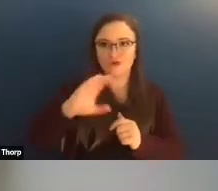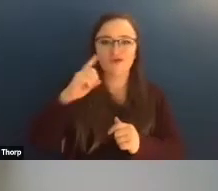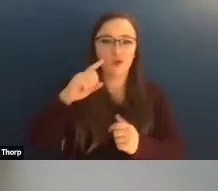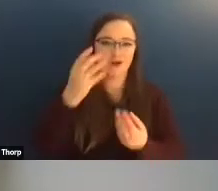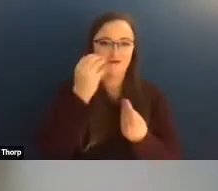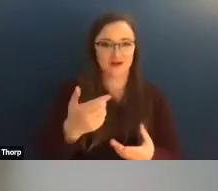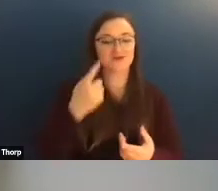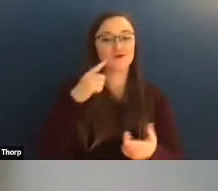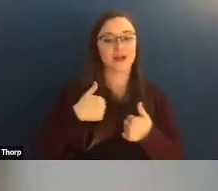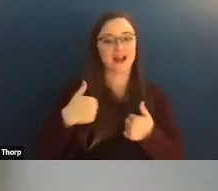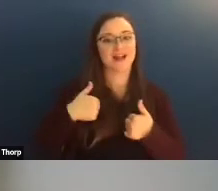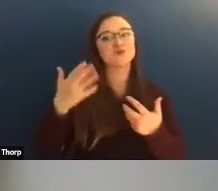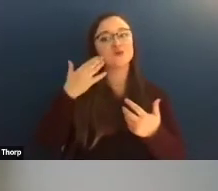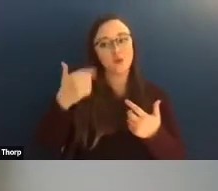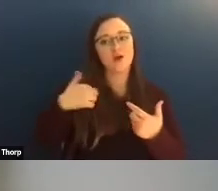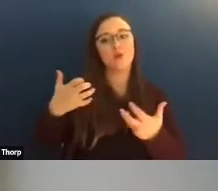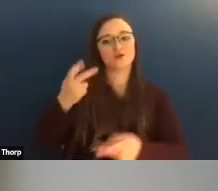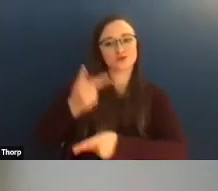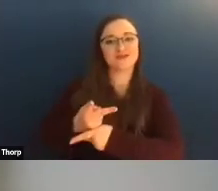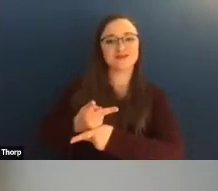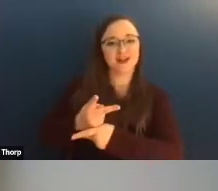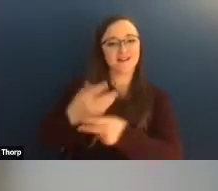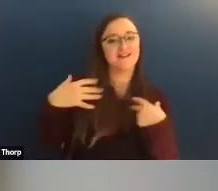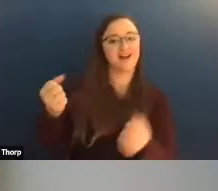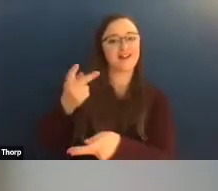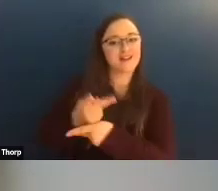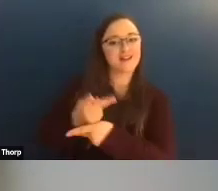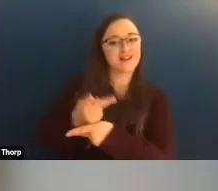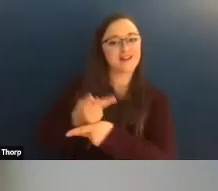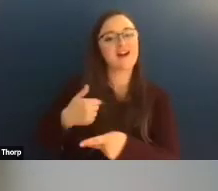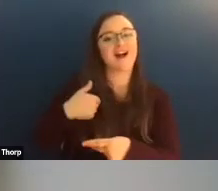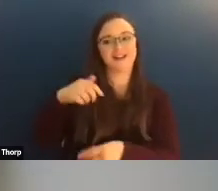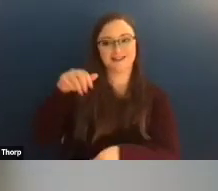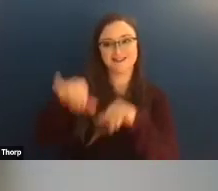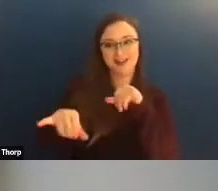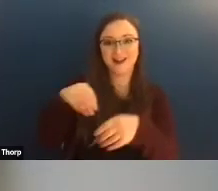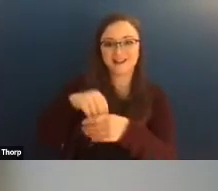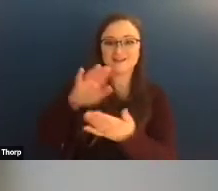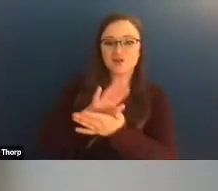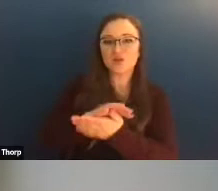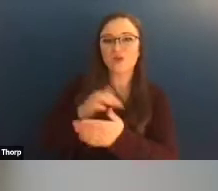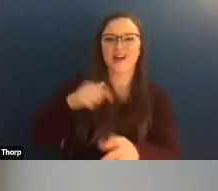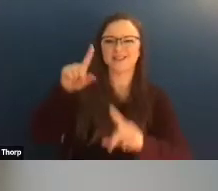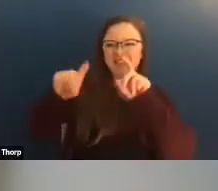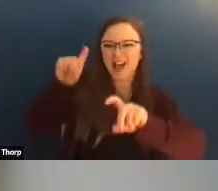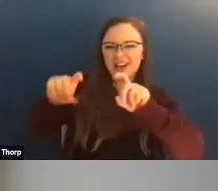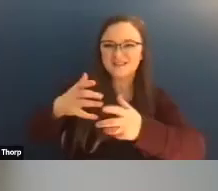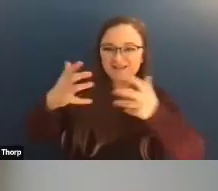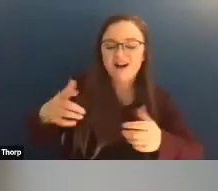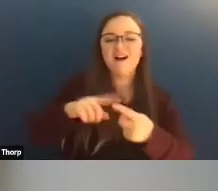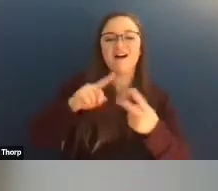professional. I stayed in school and I asked a lot of questions. And like I said before, I did a lot of volunteering. And so I kind